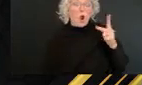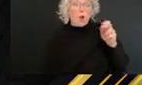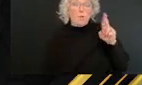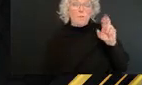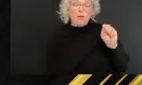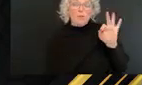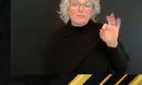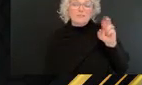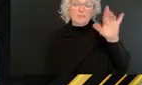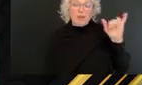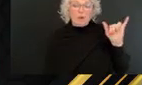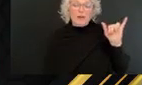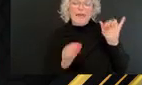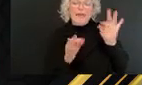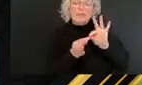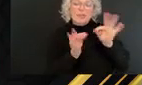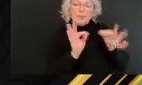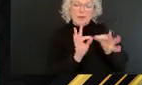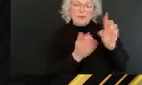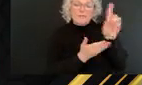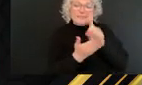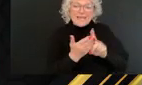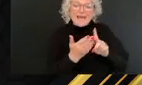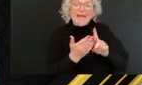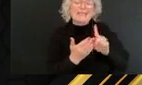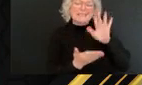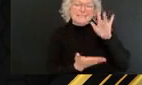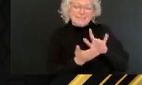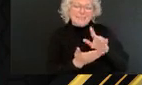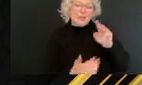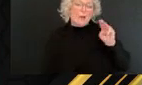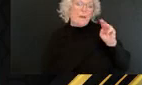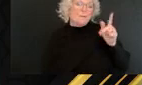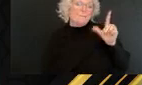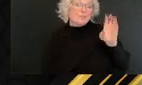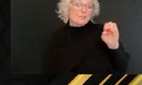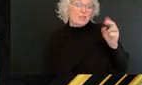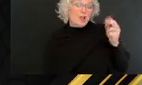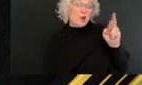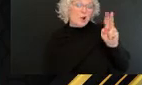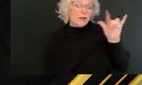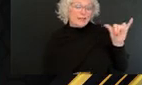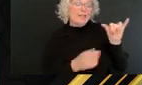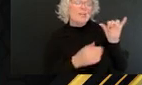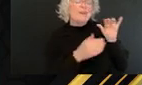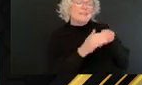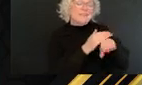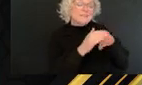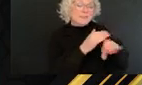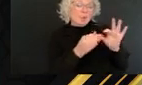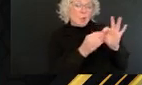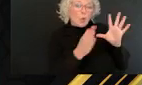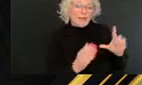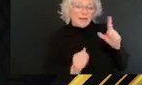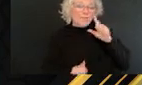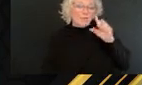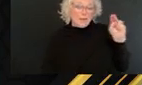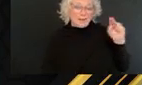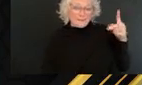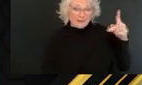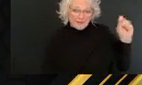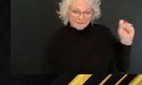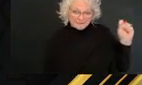Ferry Interpretive Design Center, specifically Michelle Hartley, who's the accessibility coordinator for the National Park